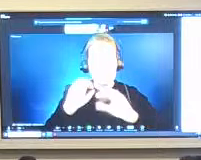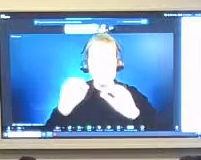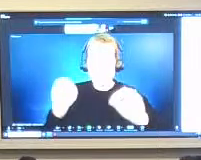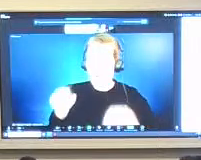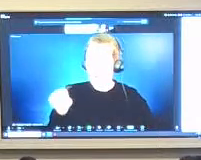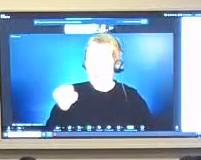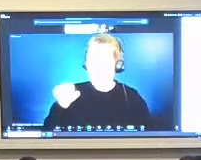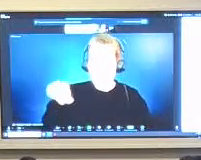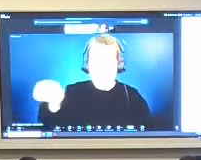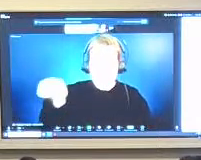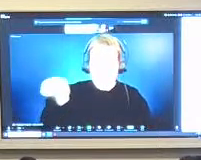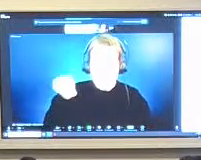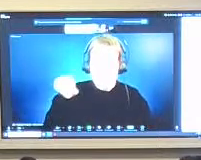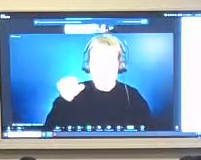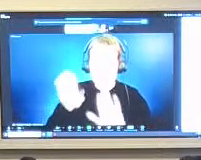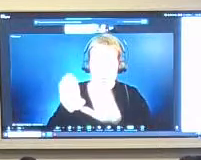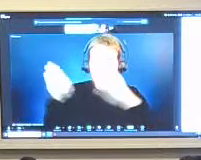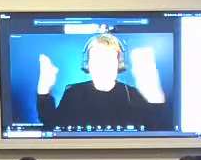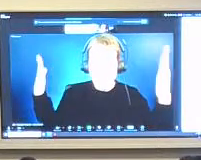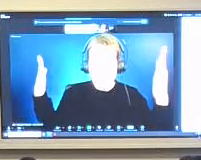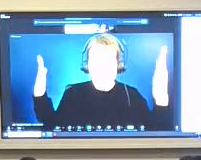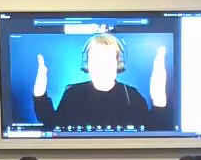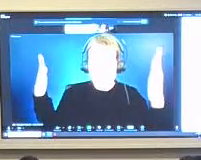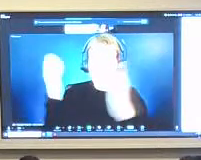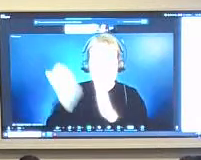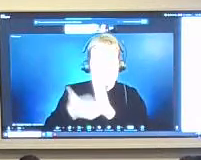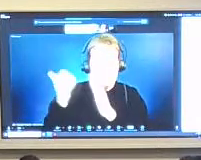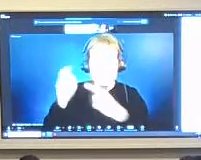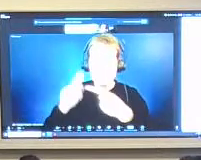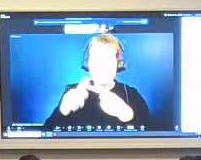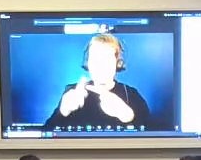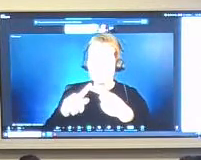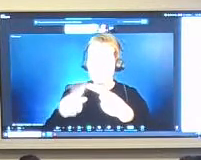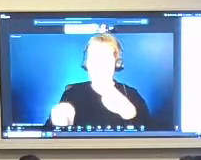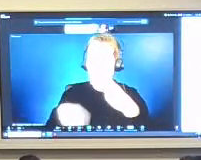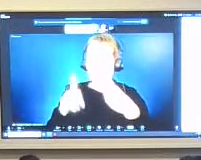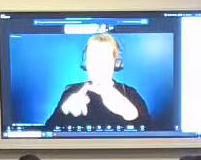The bathrooms will not accommodate a wheelchair